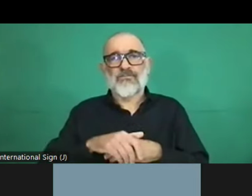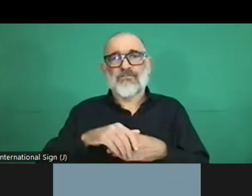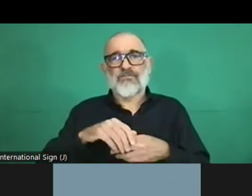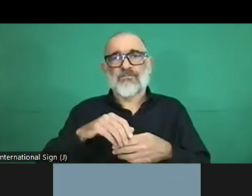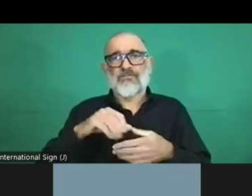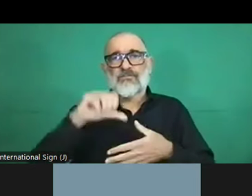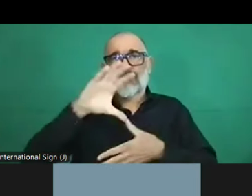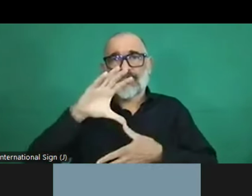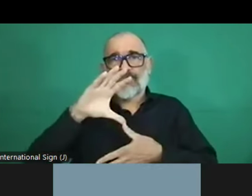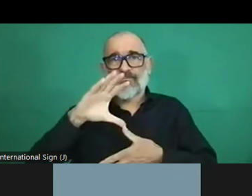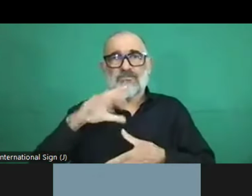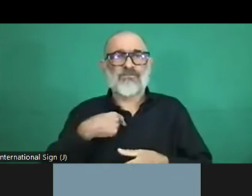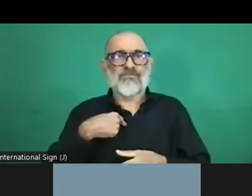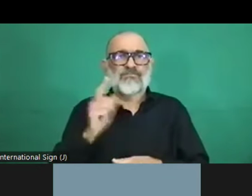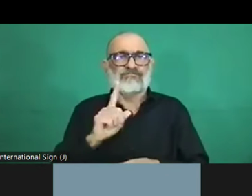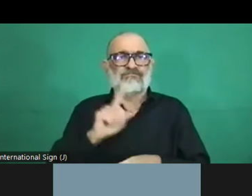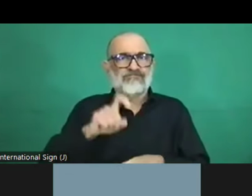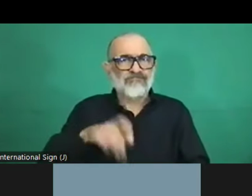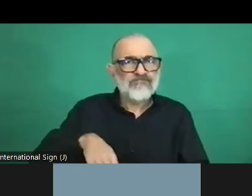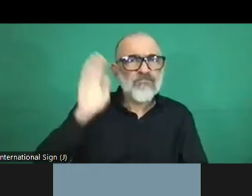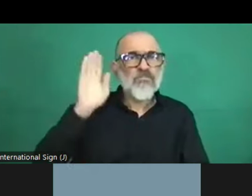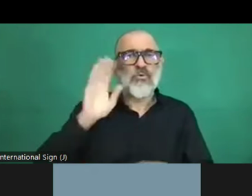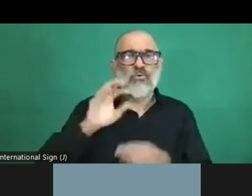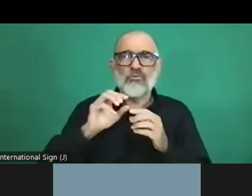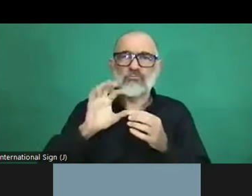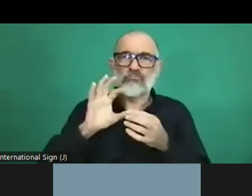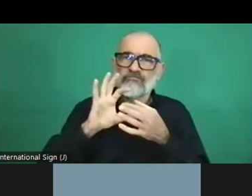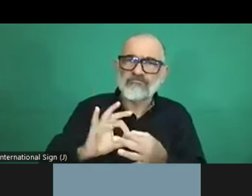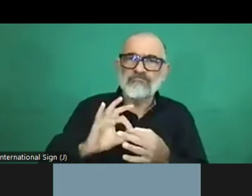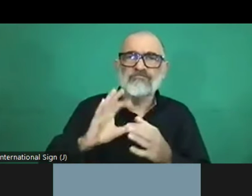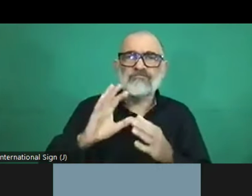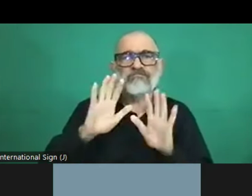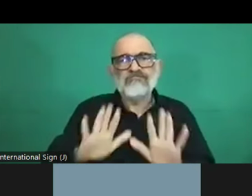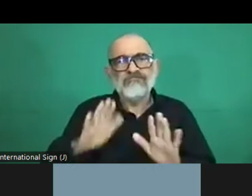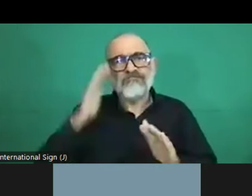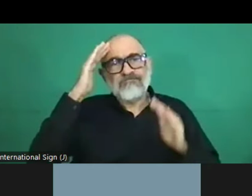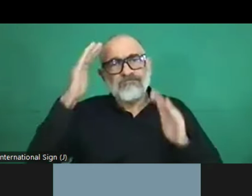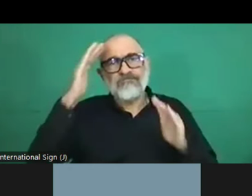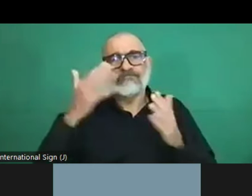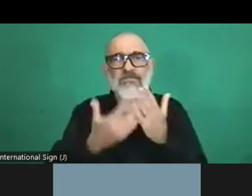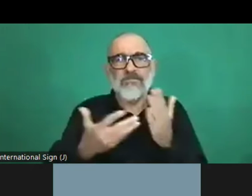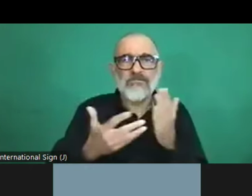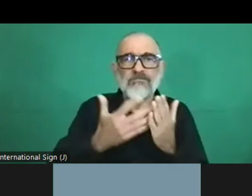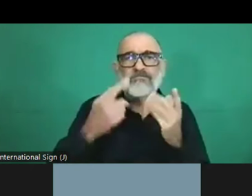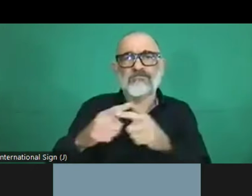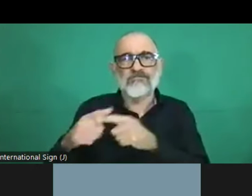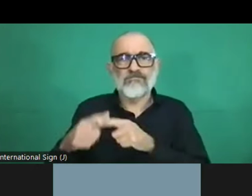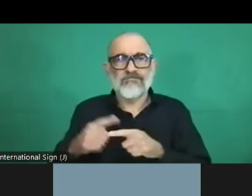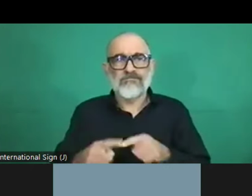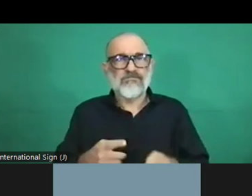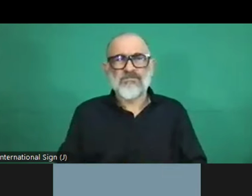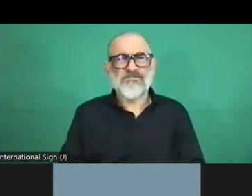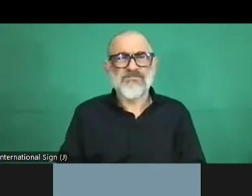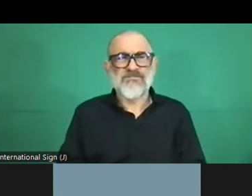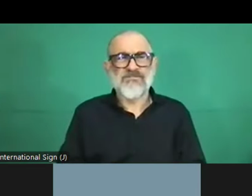be able to de work atención de salud, on the las brechas en parts la of health cobertura y education la gaps in falta de coverage cobertura and also the financiera lack of mediante la financial atención primaria coverage de